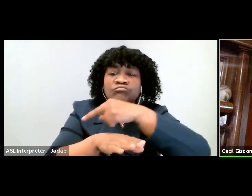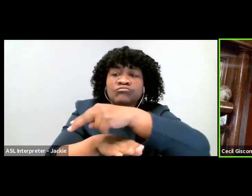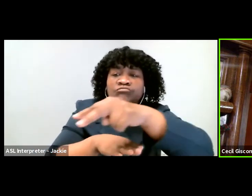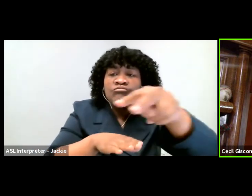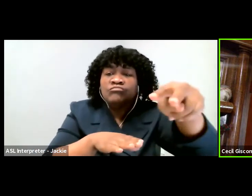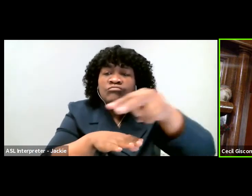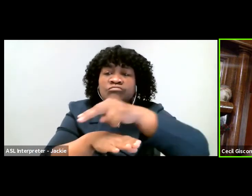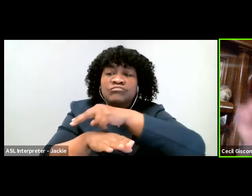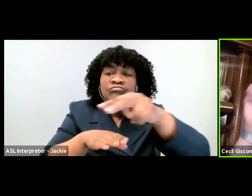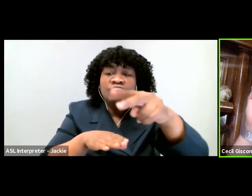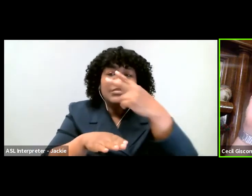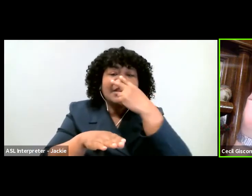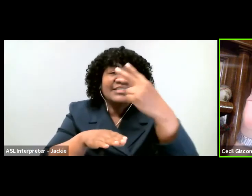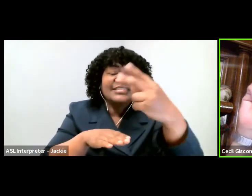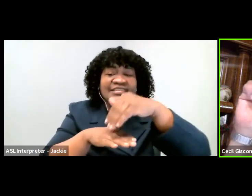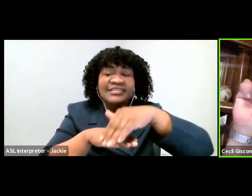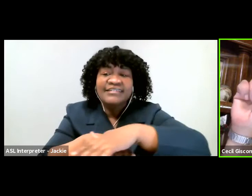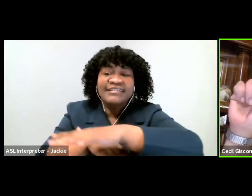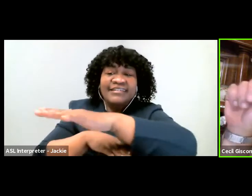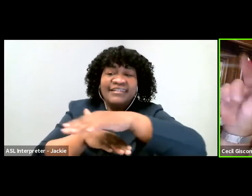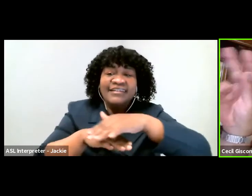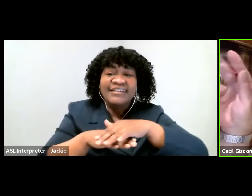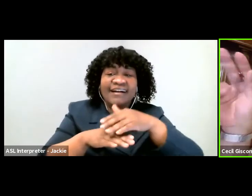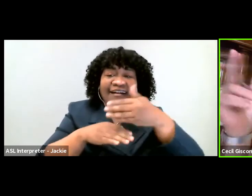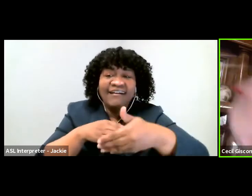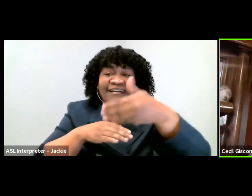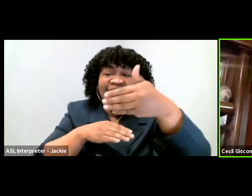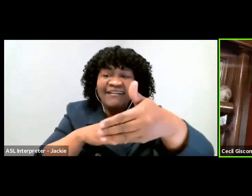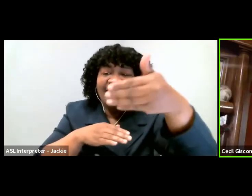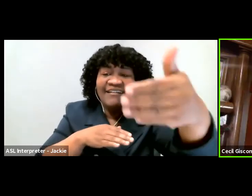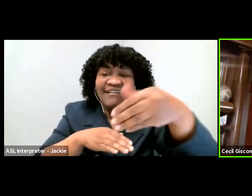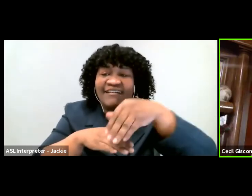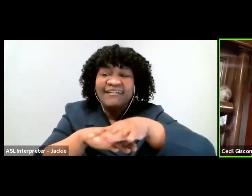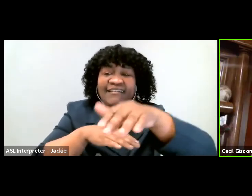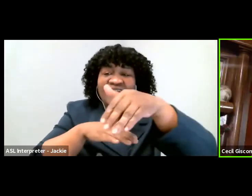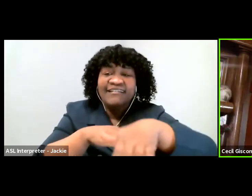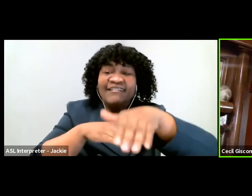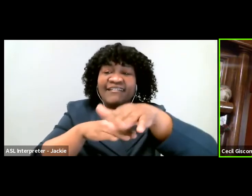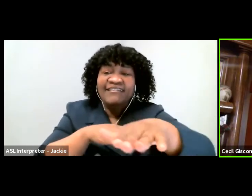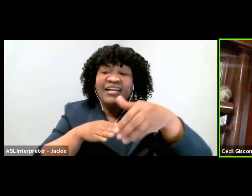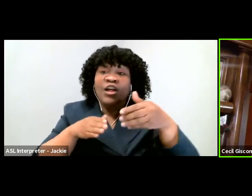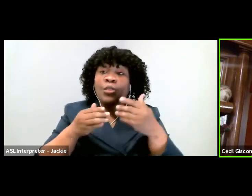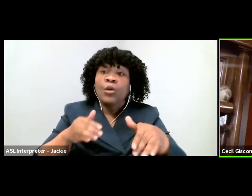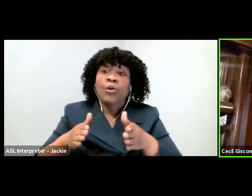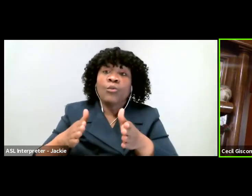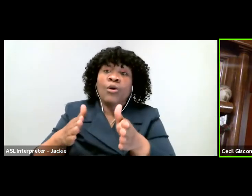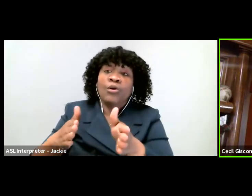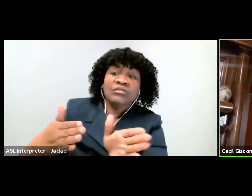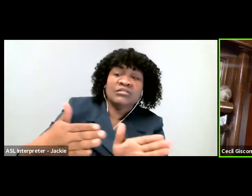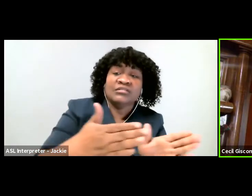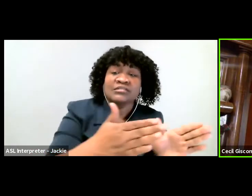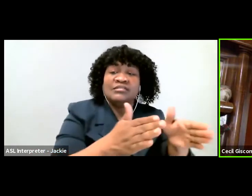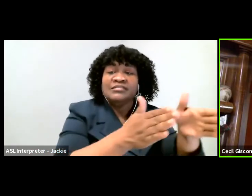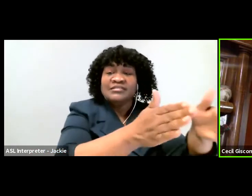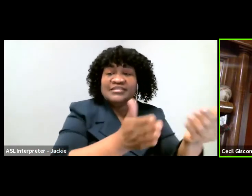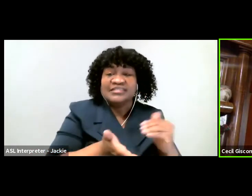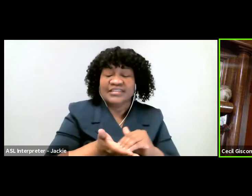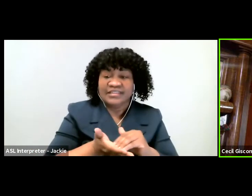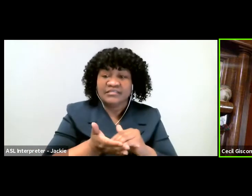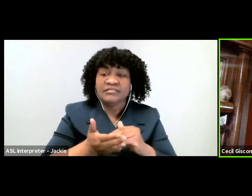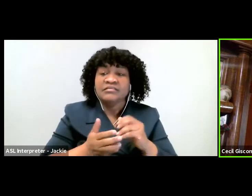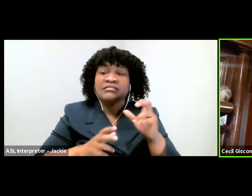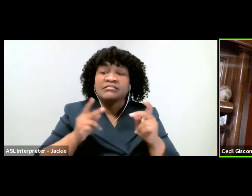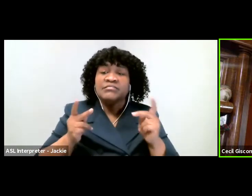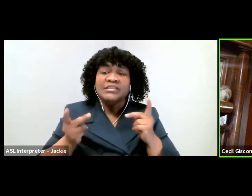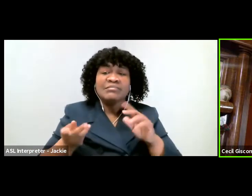its indentations, one bay after another, until the road turned inland again. Civilization